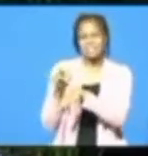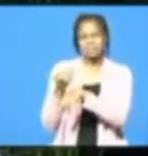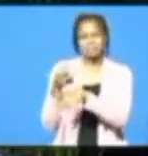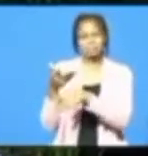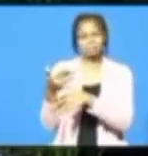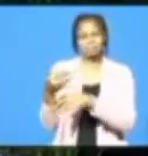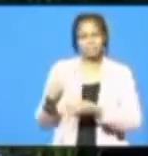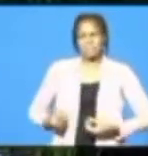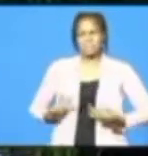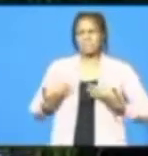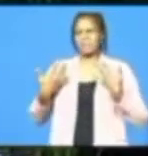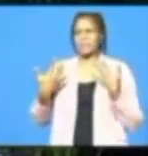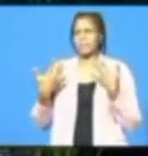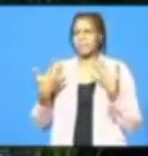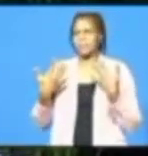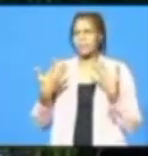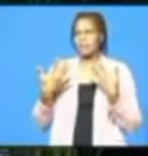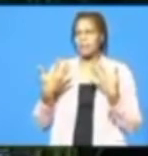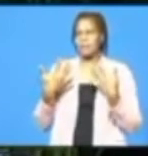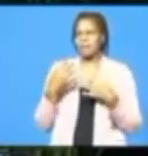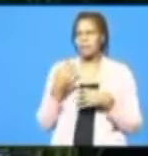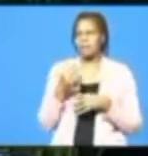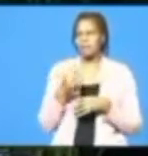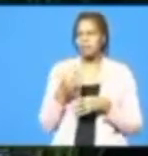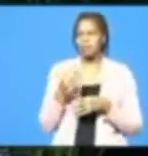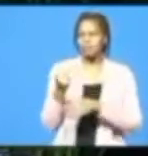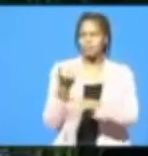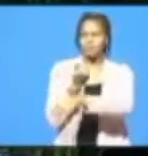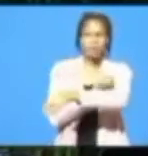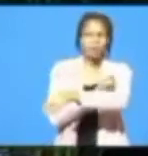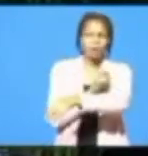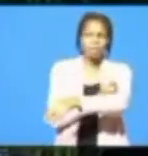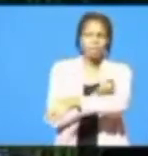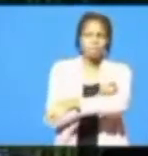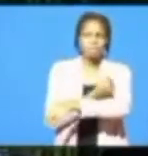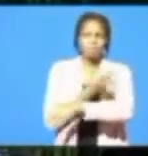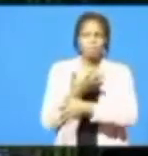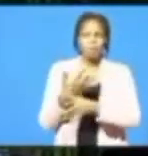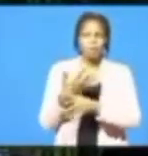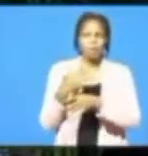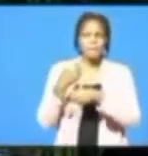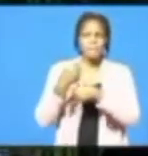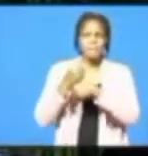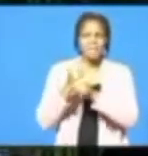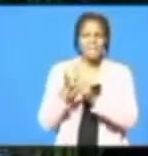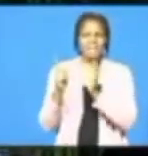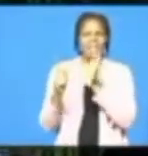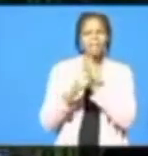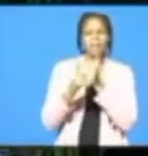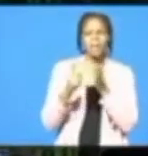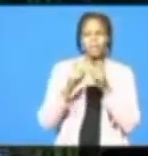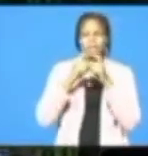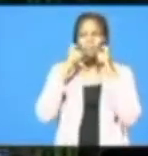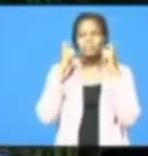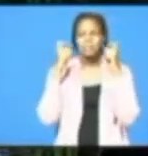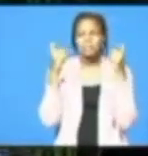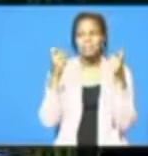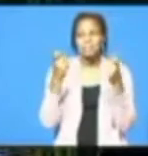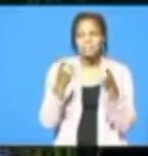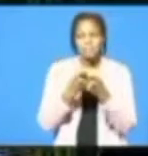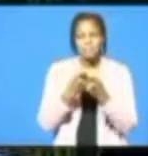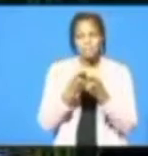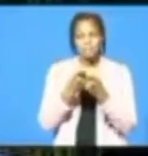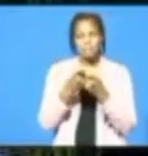Immortality is popularized. Drugs is legitimized. Sin is